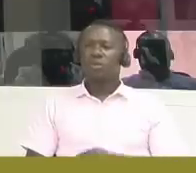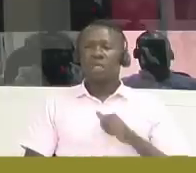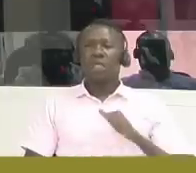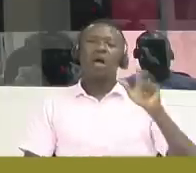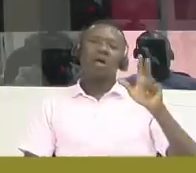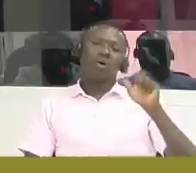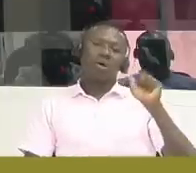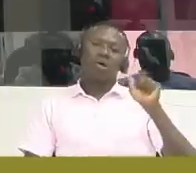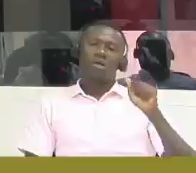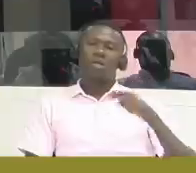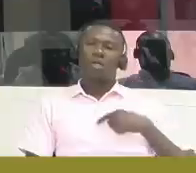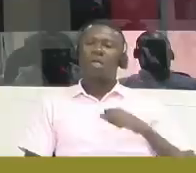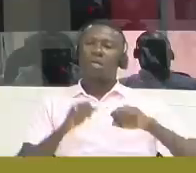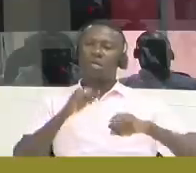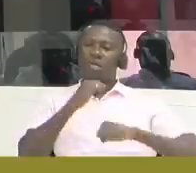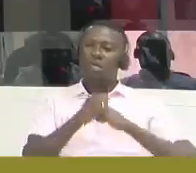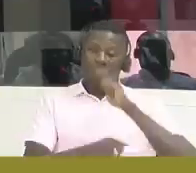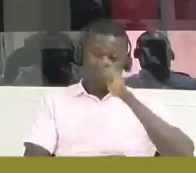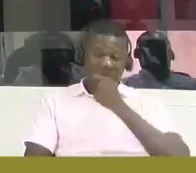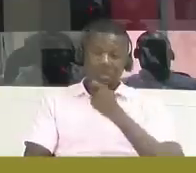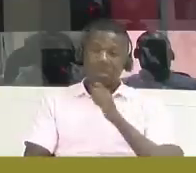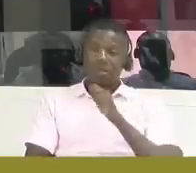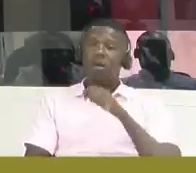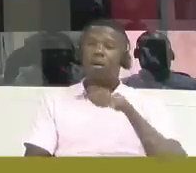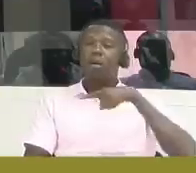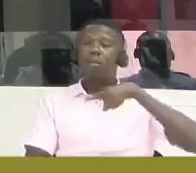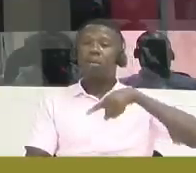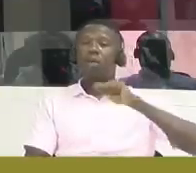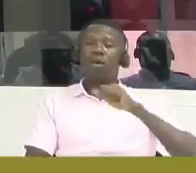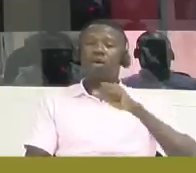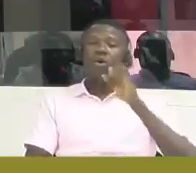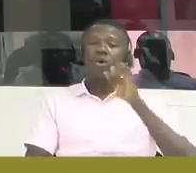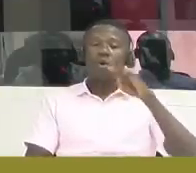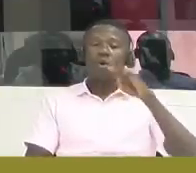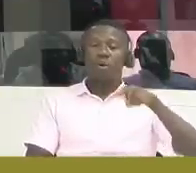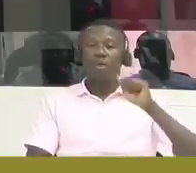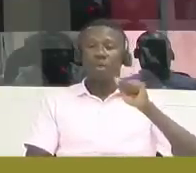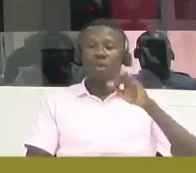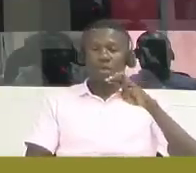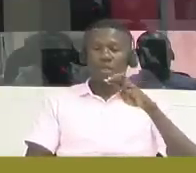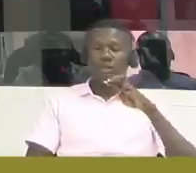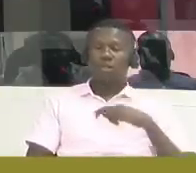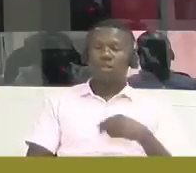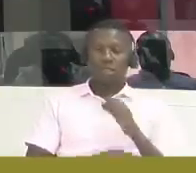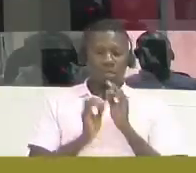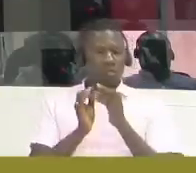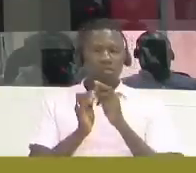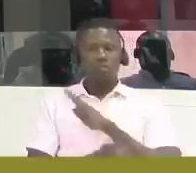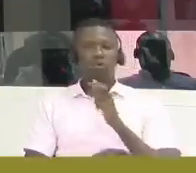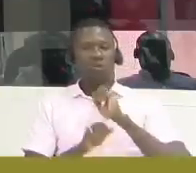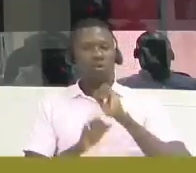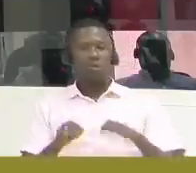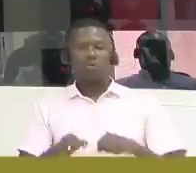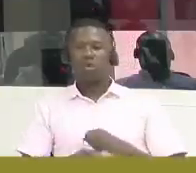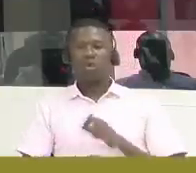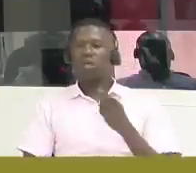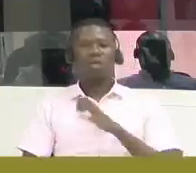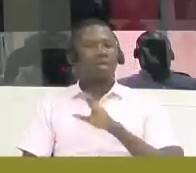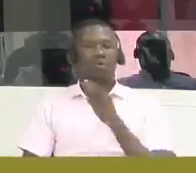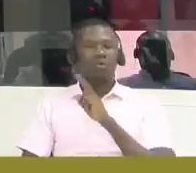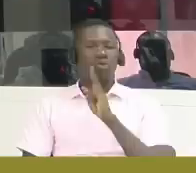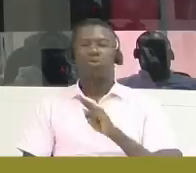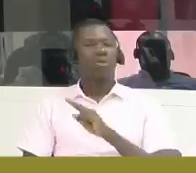That's my husband. So I told her, Pa Omar, no, that is not possible. Pa Omar cannot die. He's not